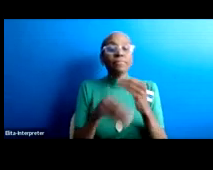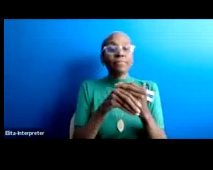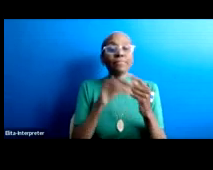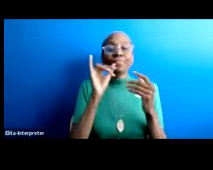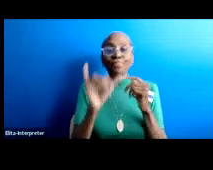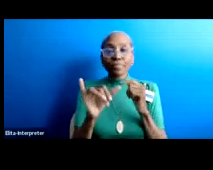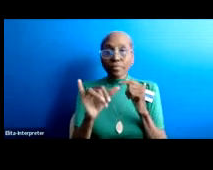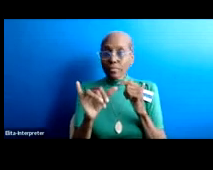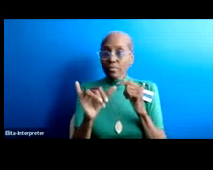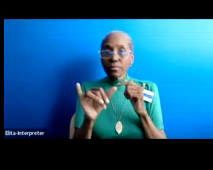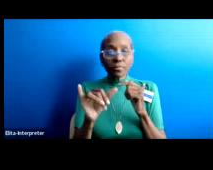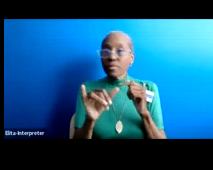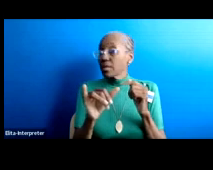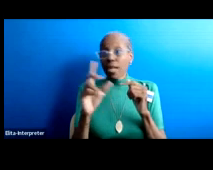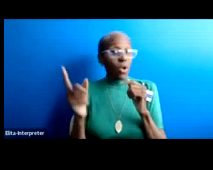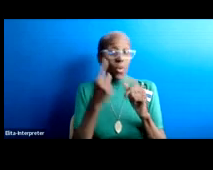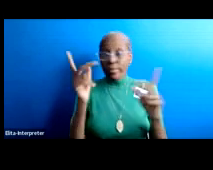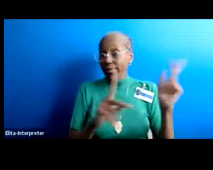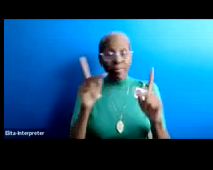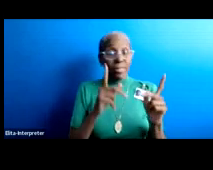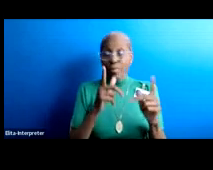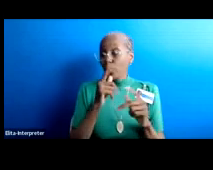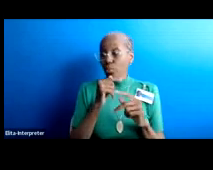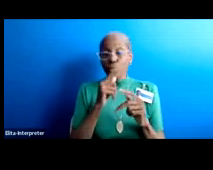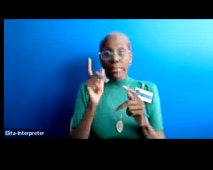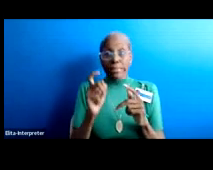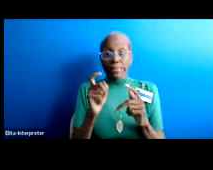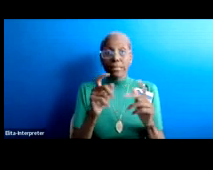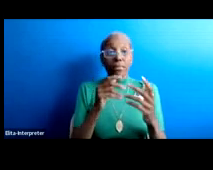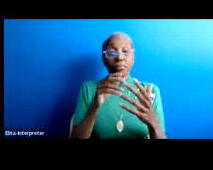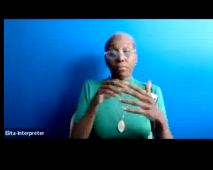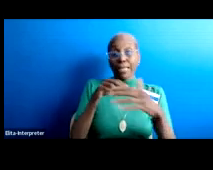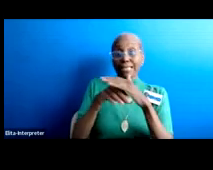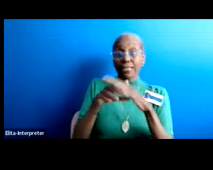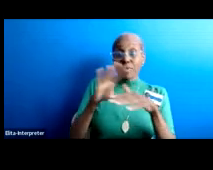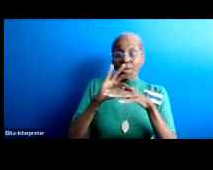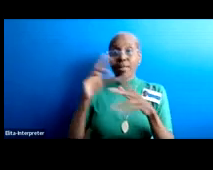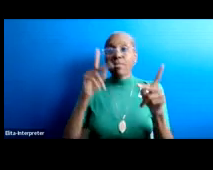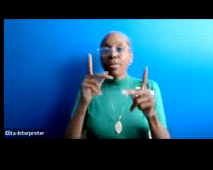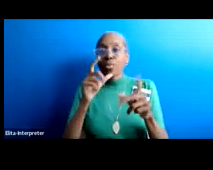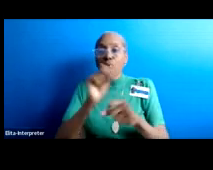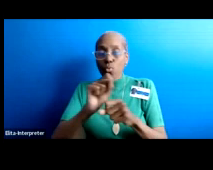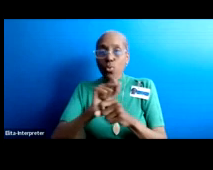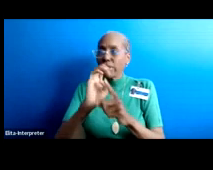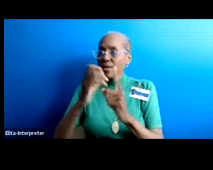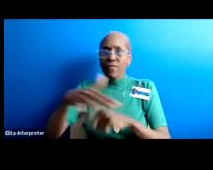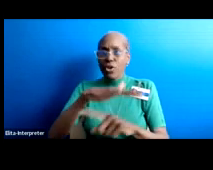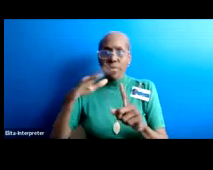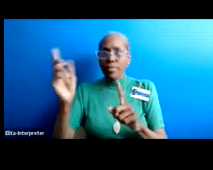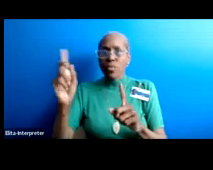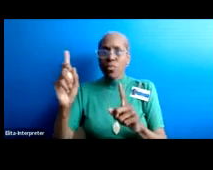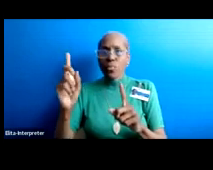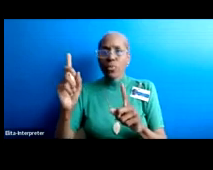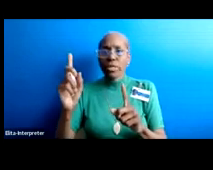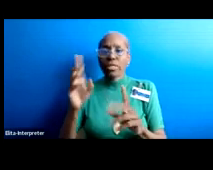that is not only for people who need accessible content, but also for people that work in environments where there